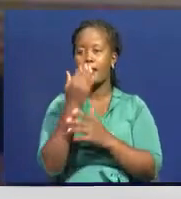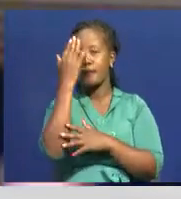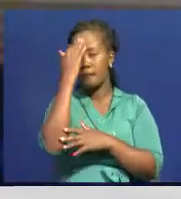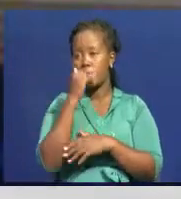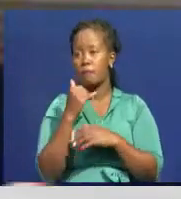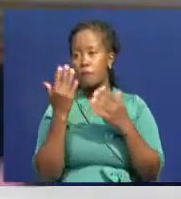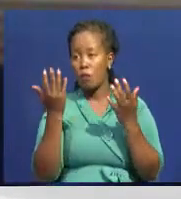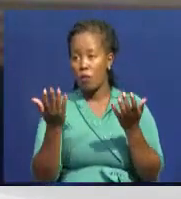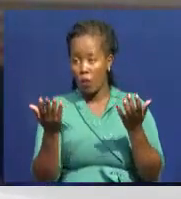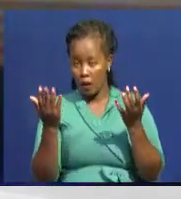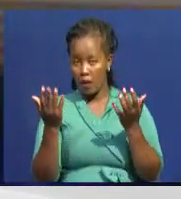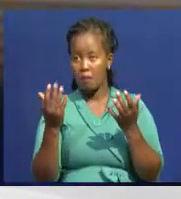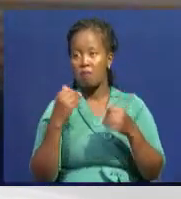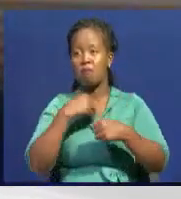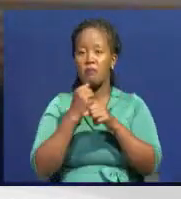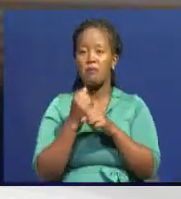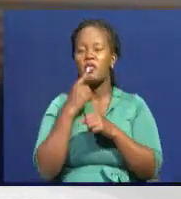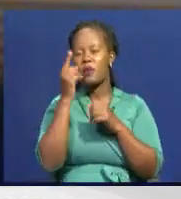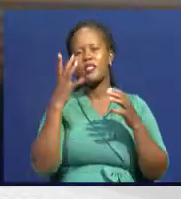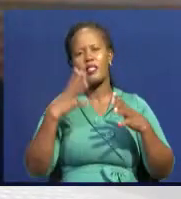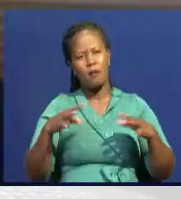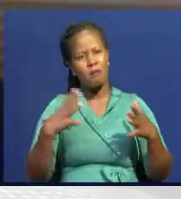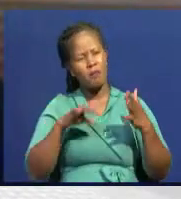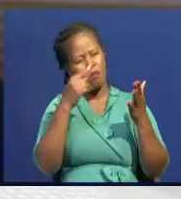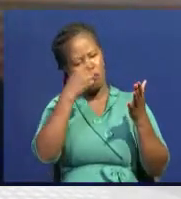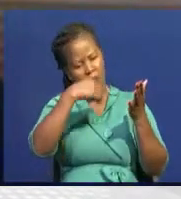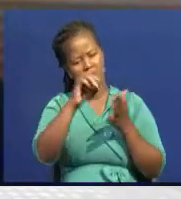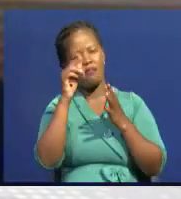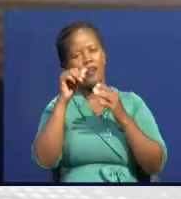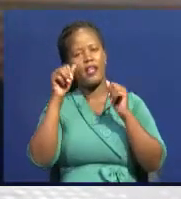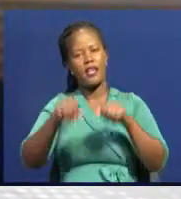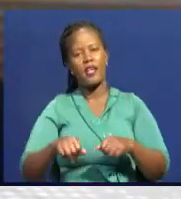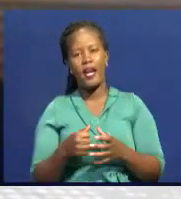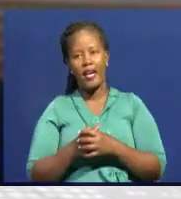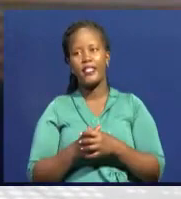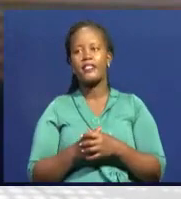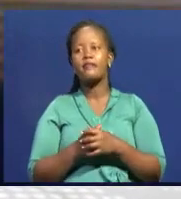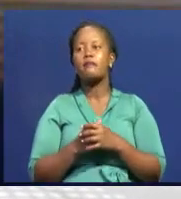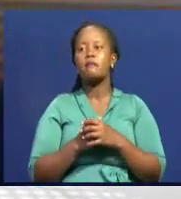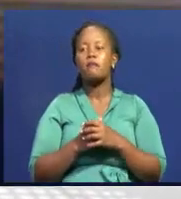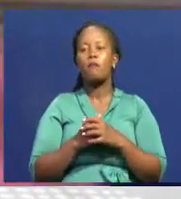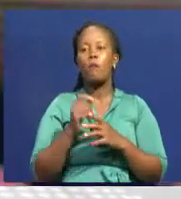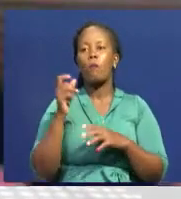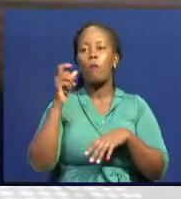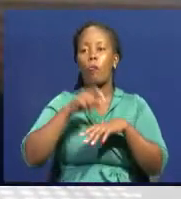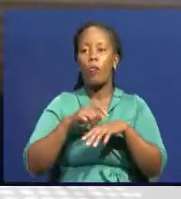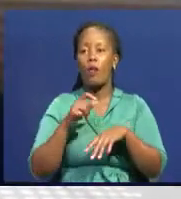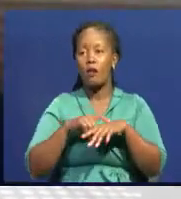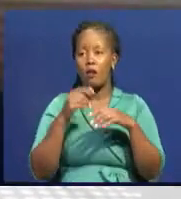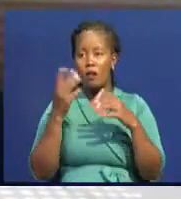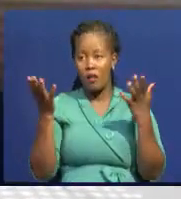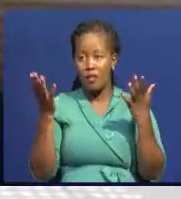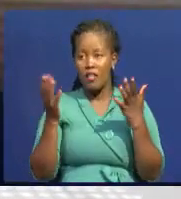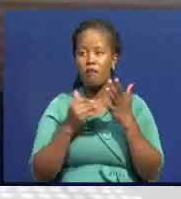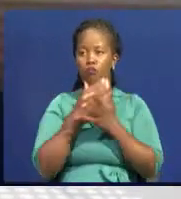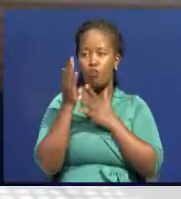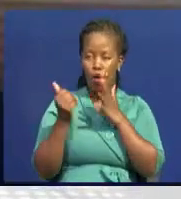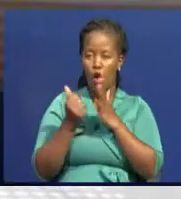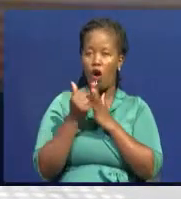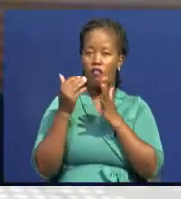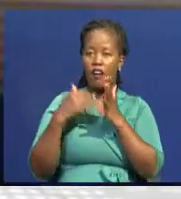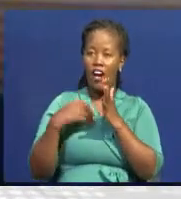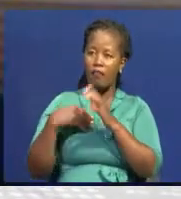know, people can verify. Once the deal has been done,